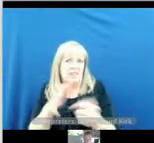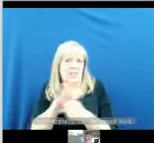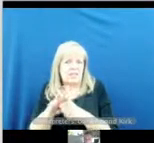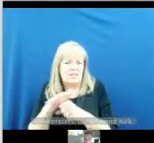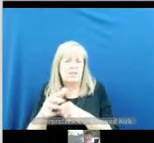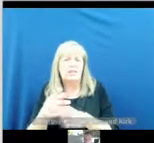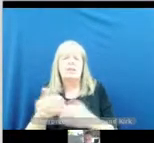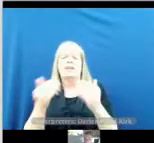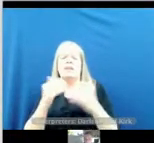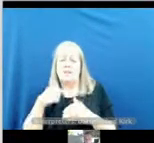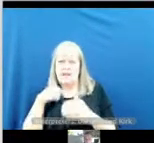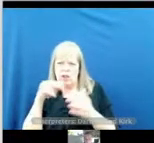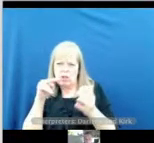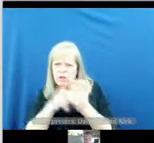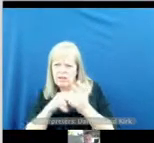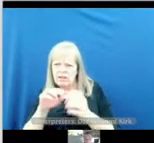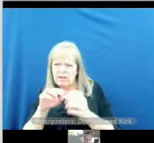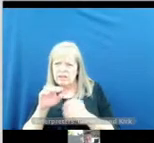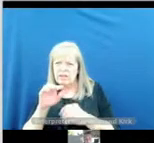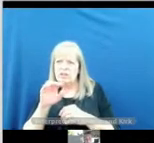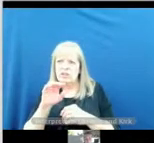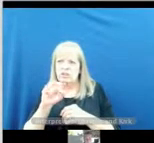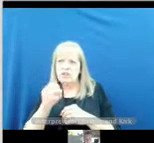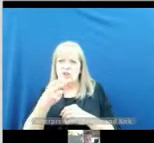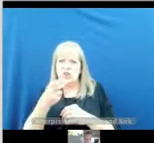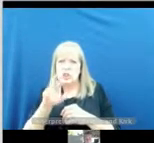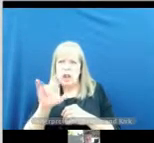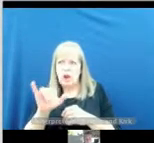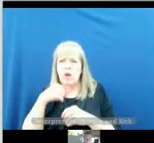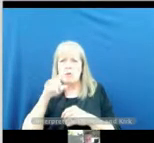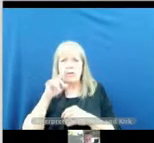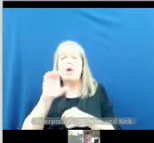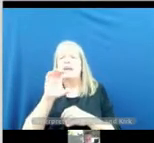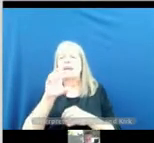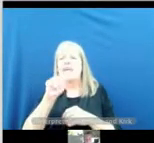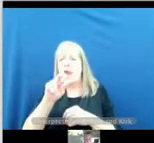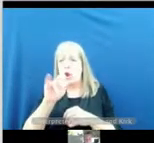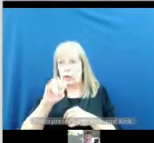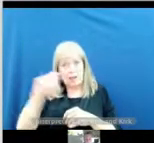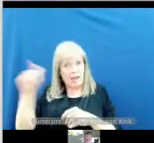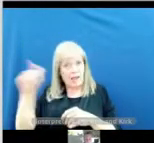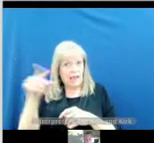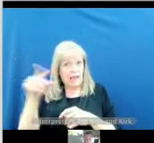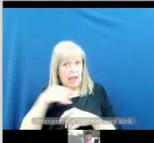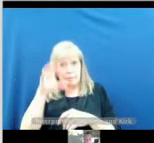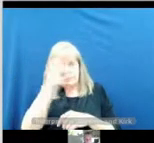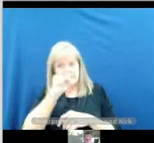Carrie, I'm checking in with you also if there were additional questions that I missed, but I'm just sort of scrolling up.